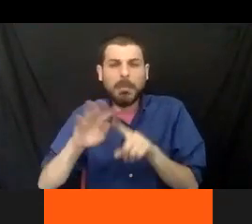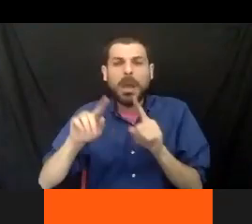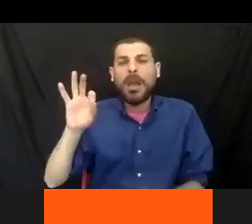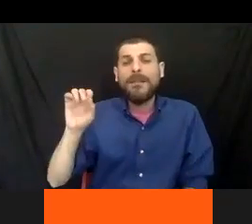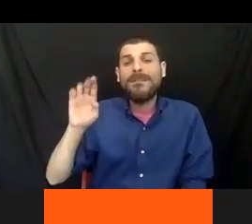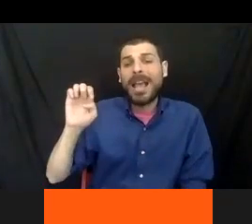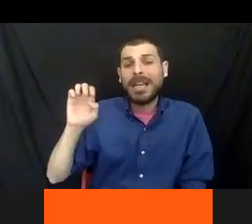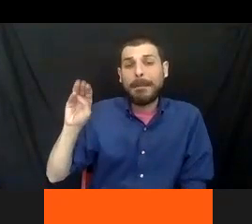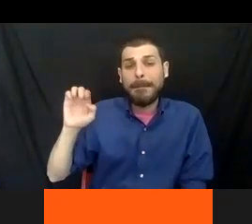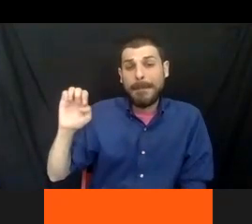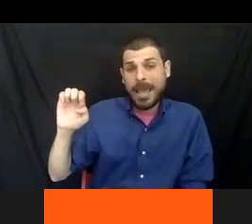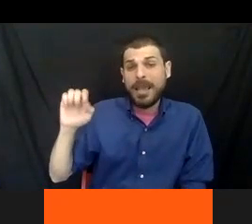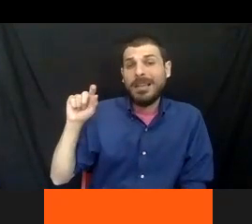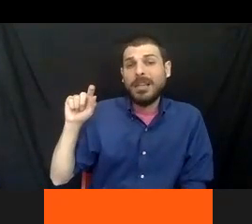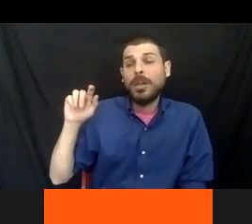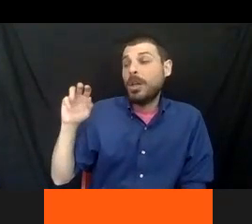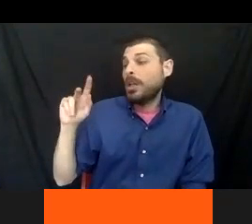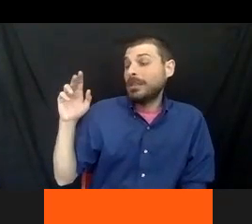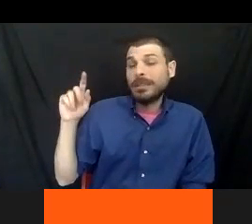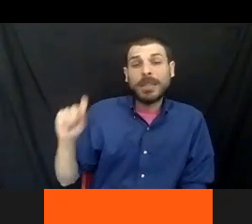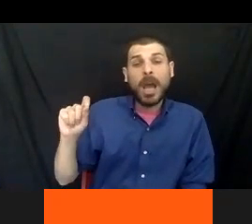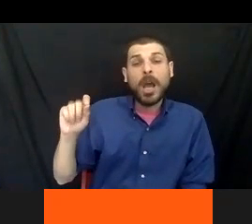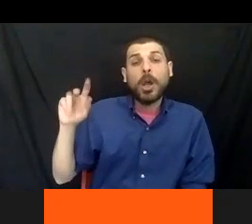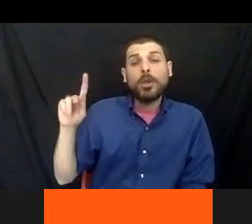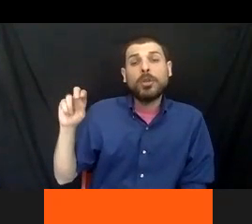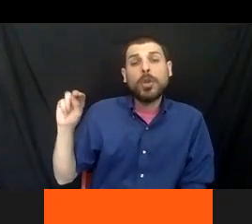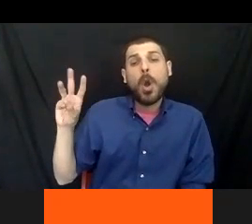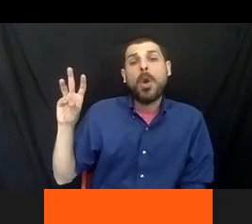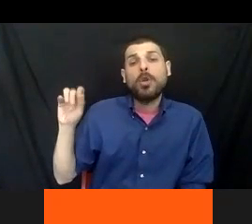knowyouroptions.com/loan lookup. And the one for Freddie Mac is